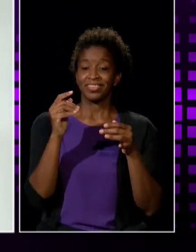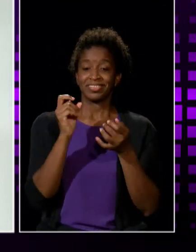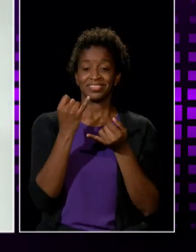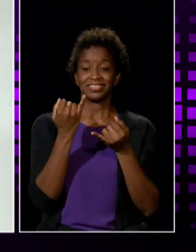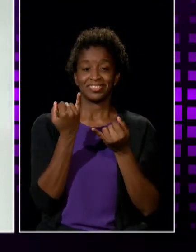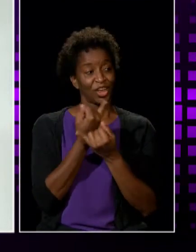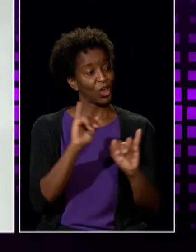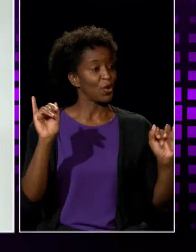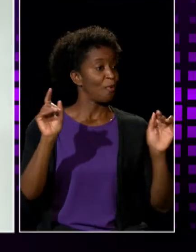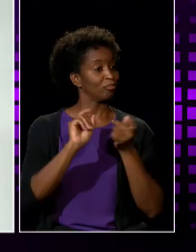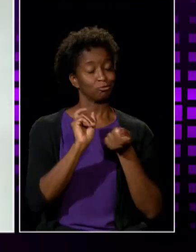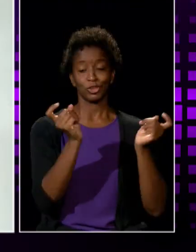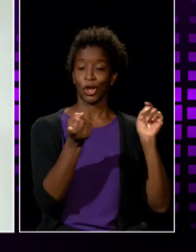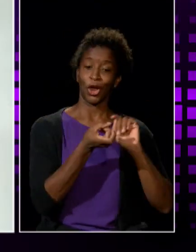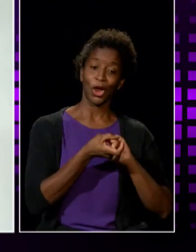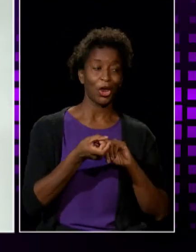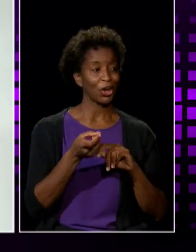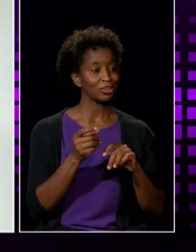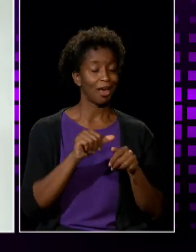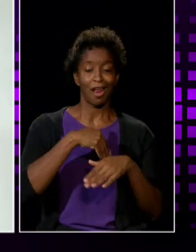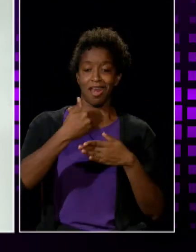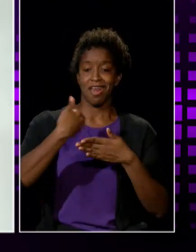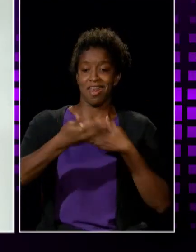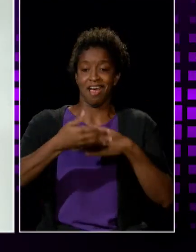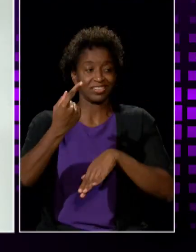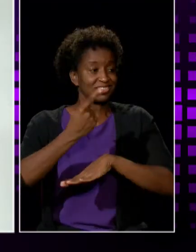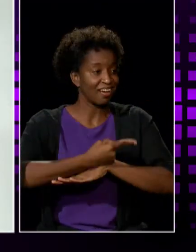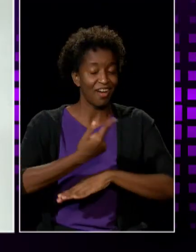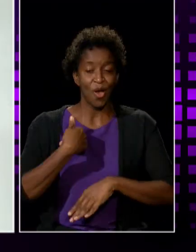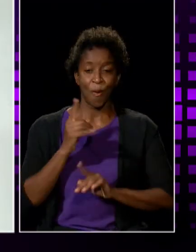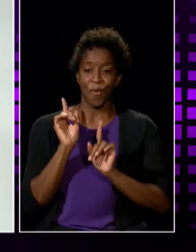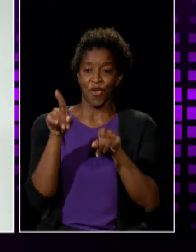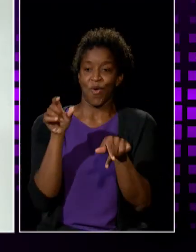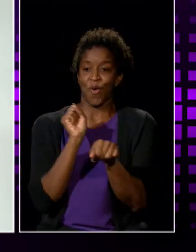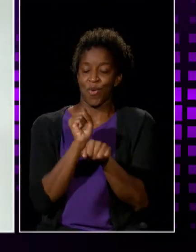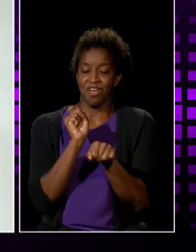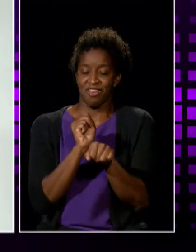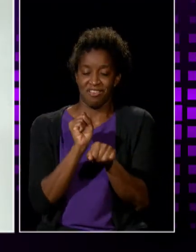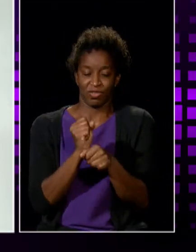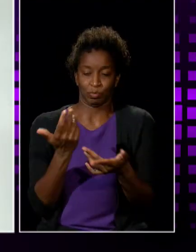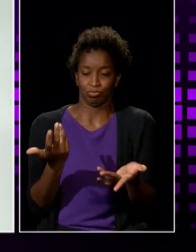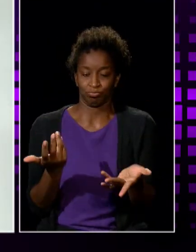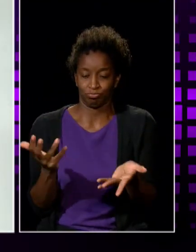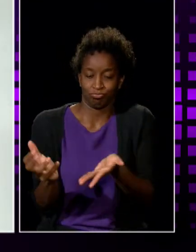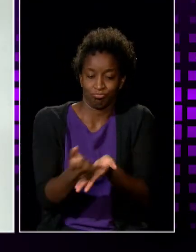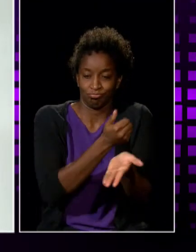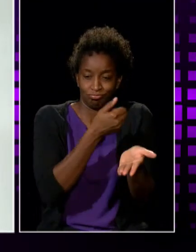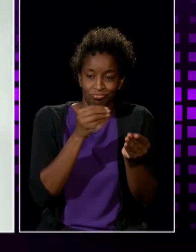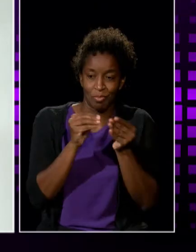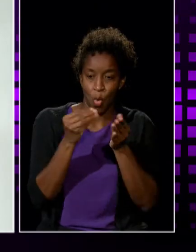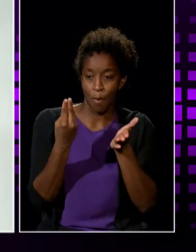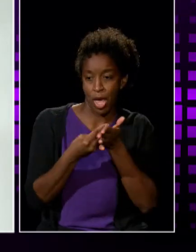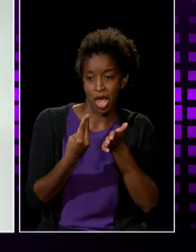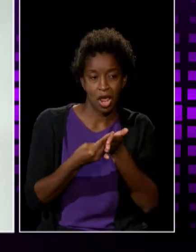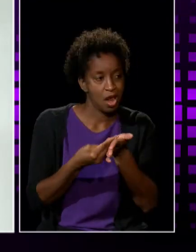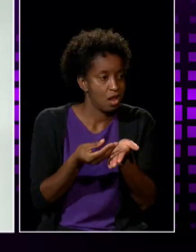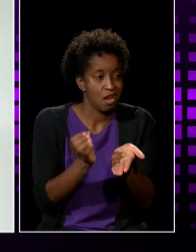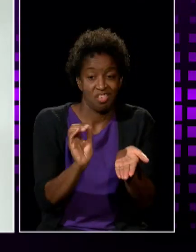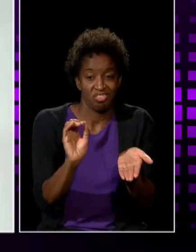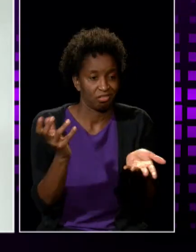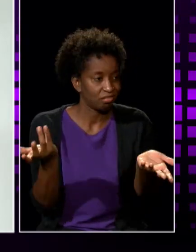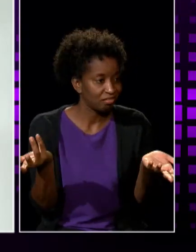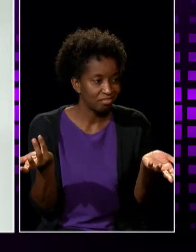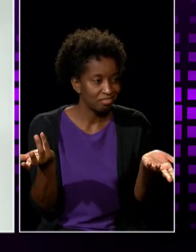as I was before this transition as I am now. But I do believe that these psychosocial effects, this symbolic change,